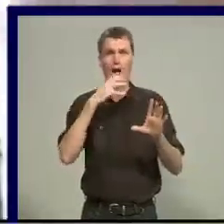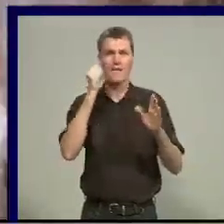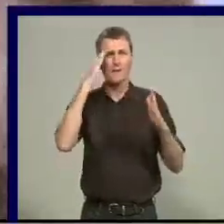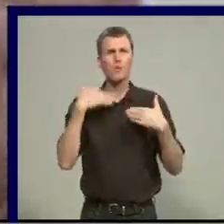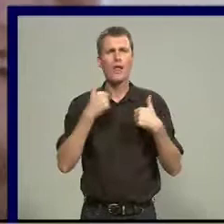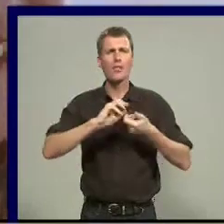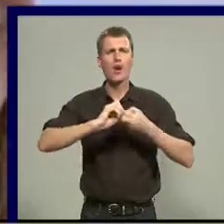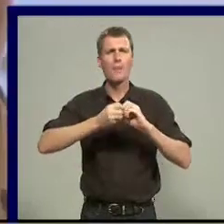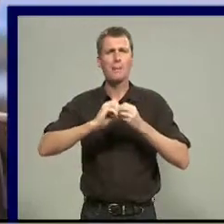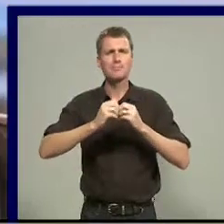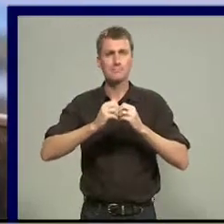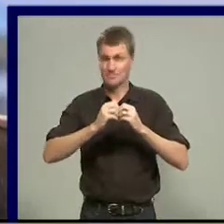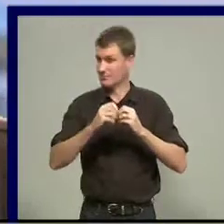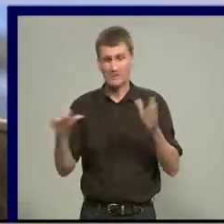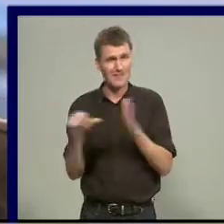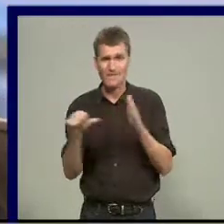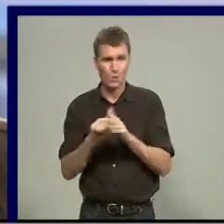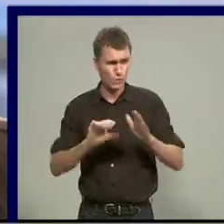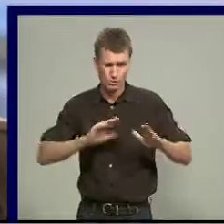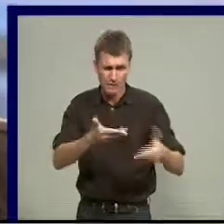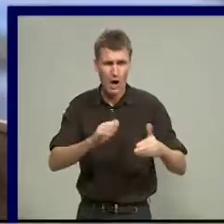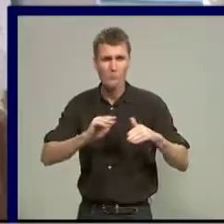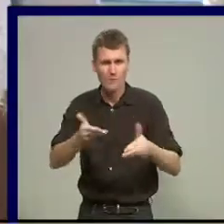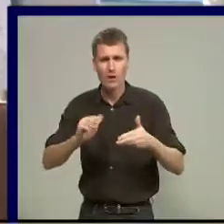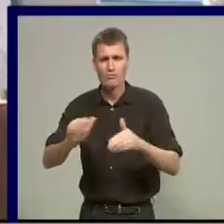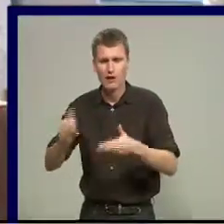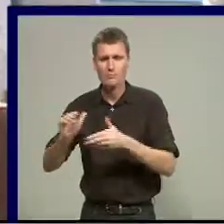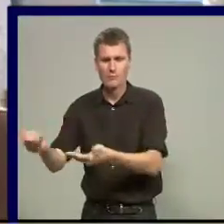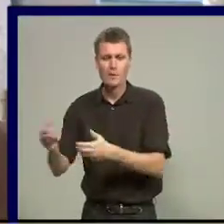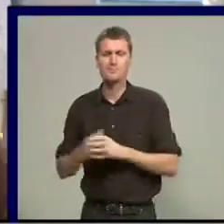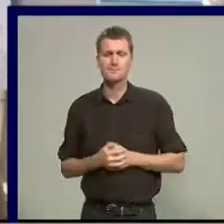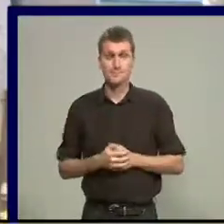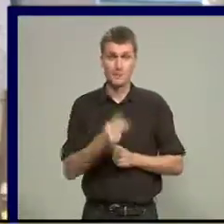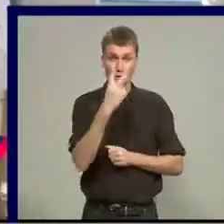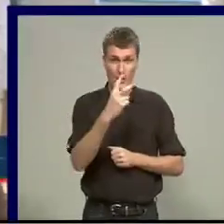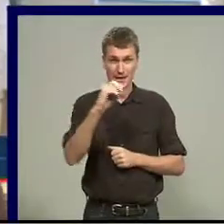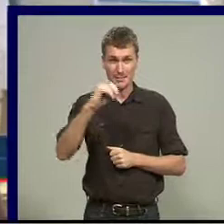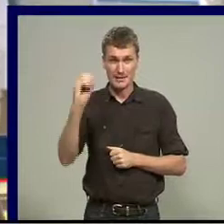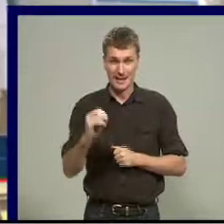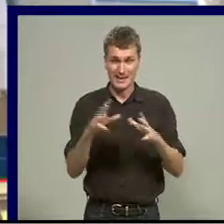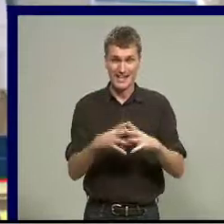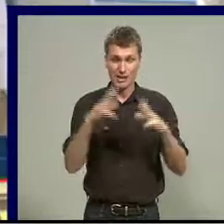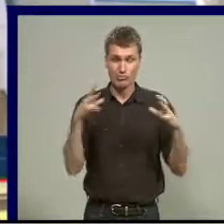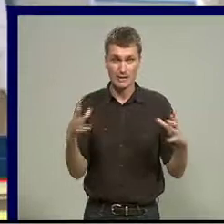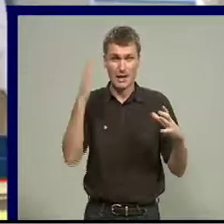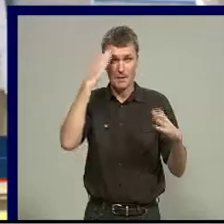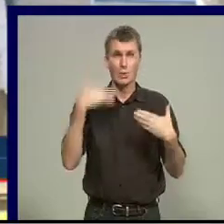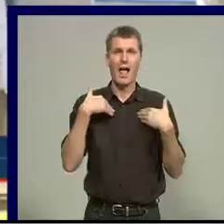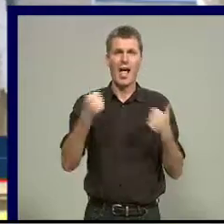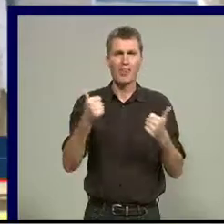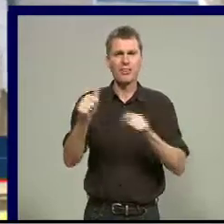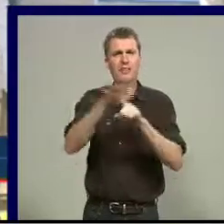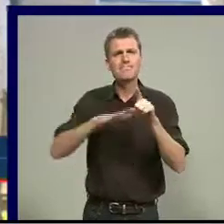that providers are struggling to cope with the extra demand. There's been a 20% increase in mental health cases